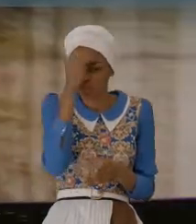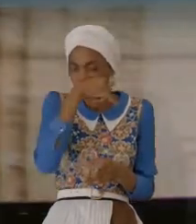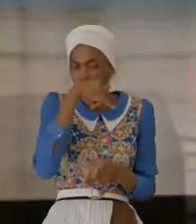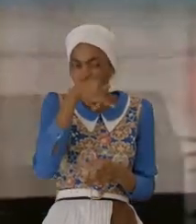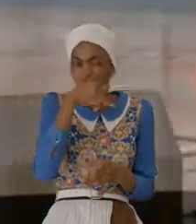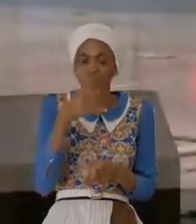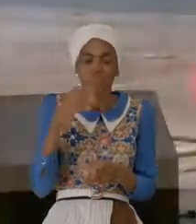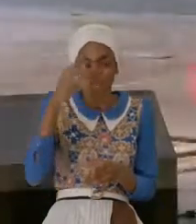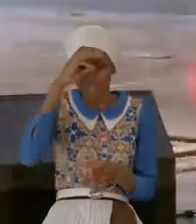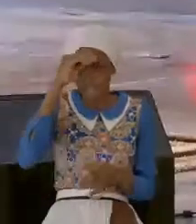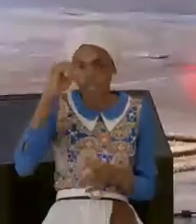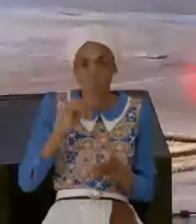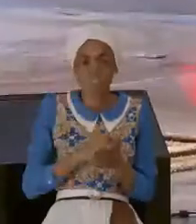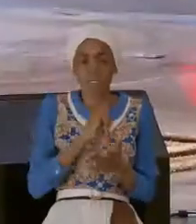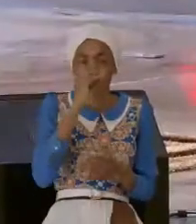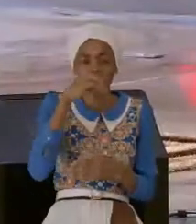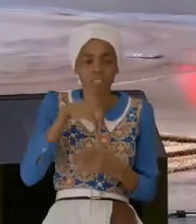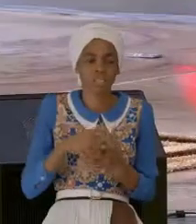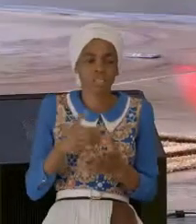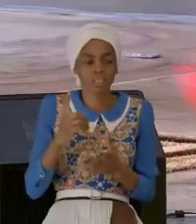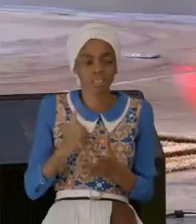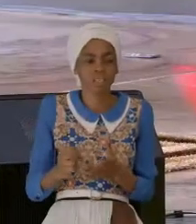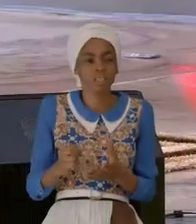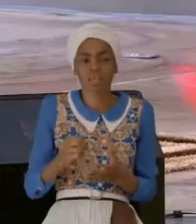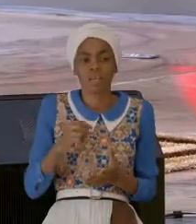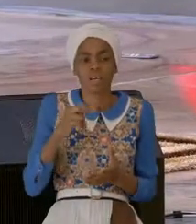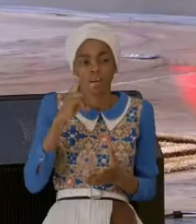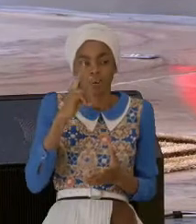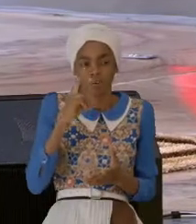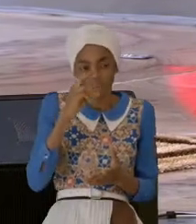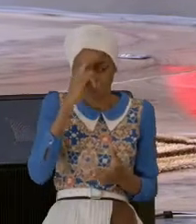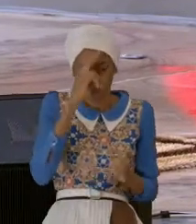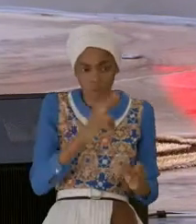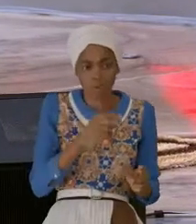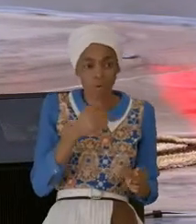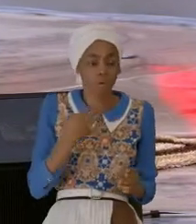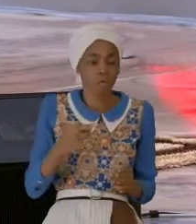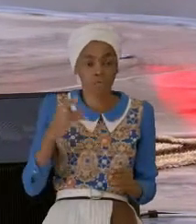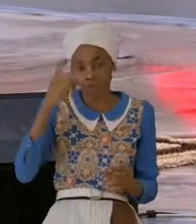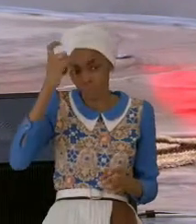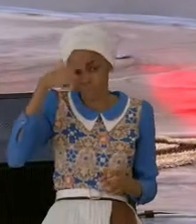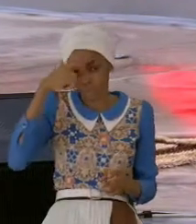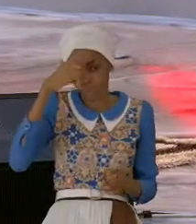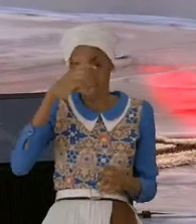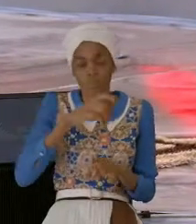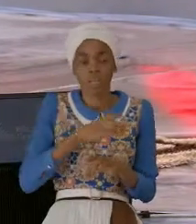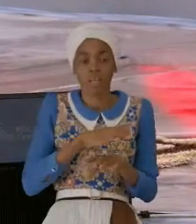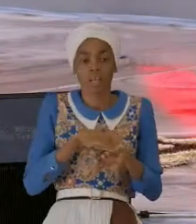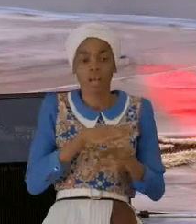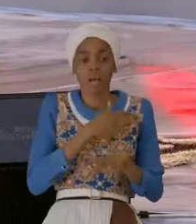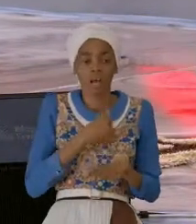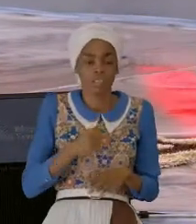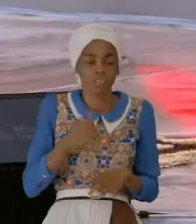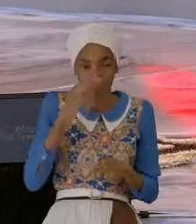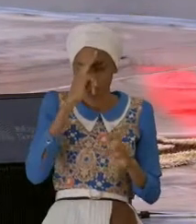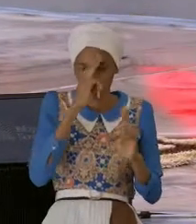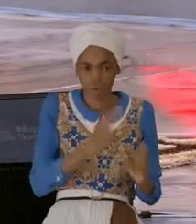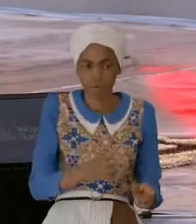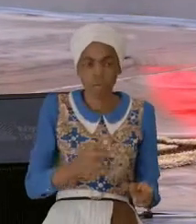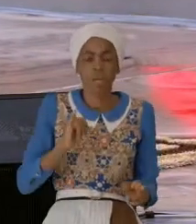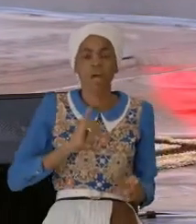is a reputation for wisdom and honor I pray that all the